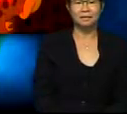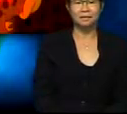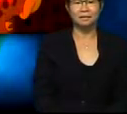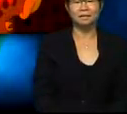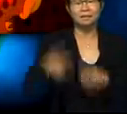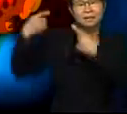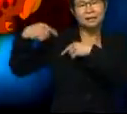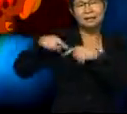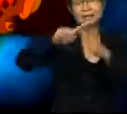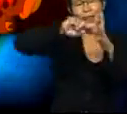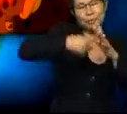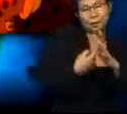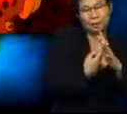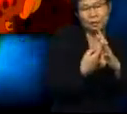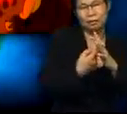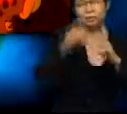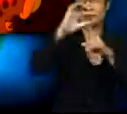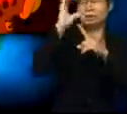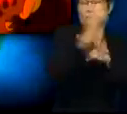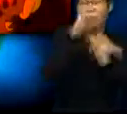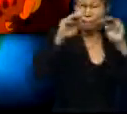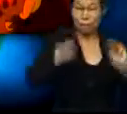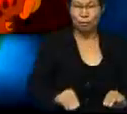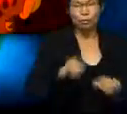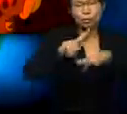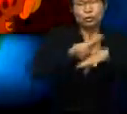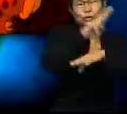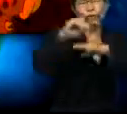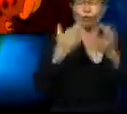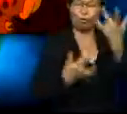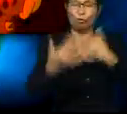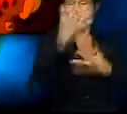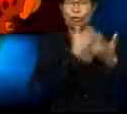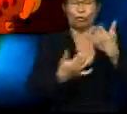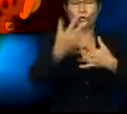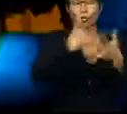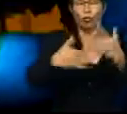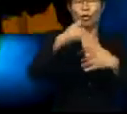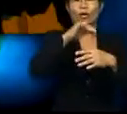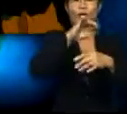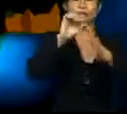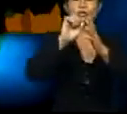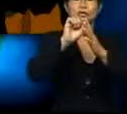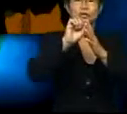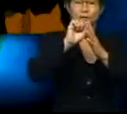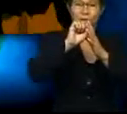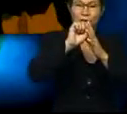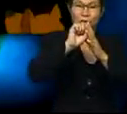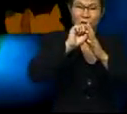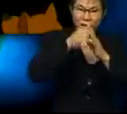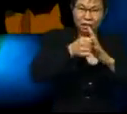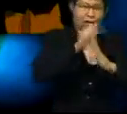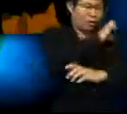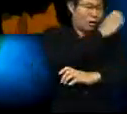Since the beginning of civilization, man has used fire as a source of energy to do many